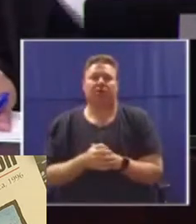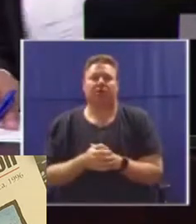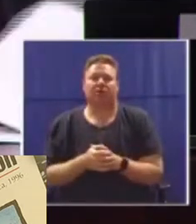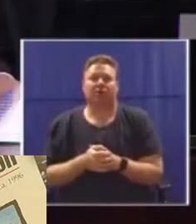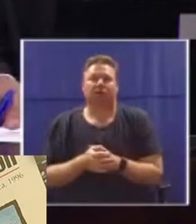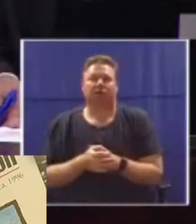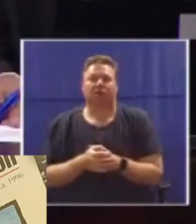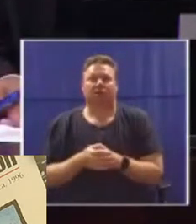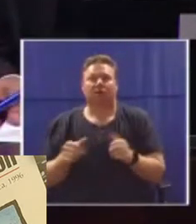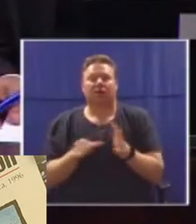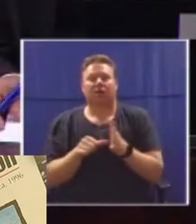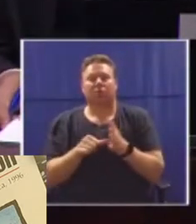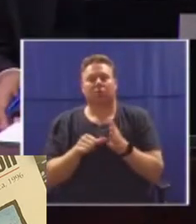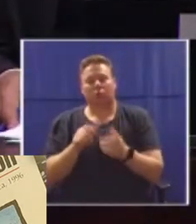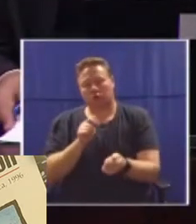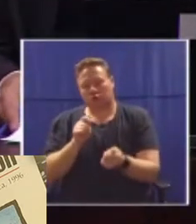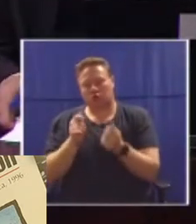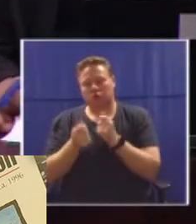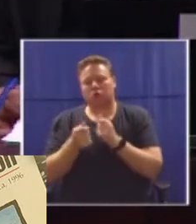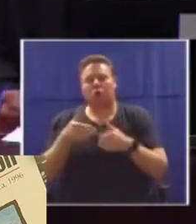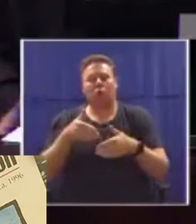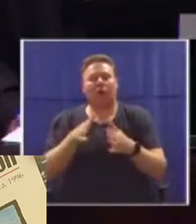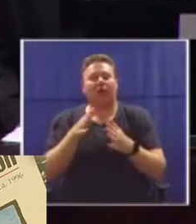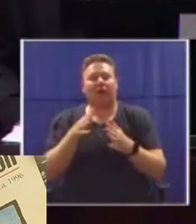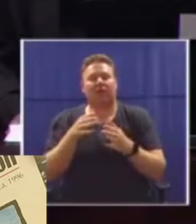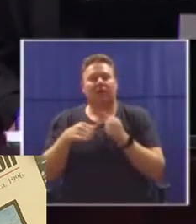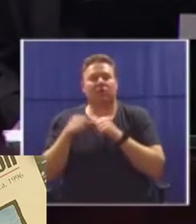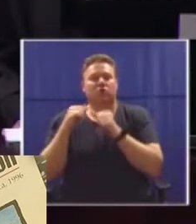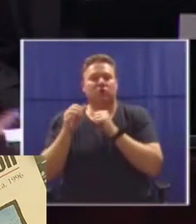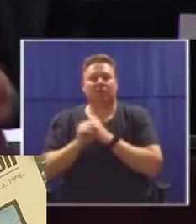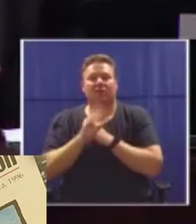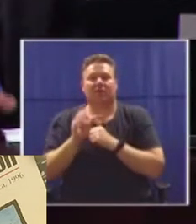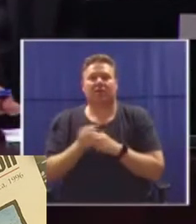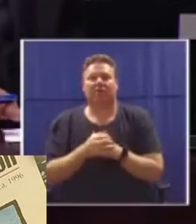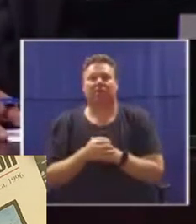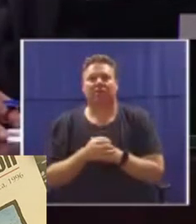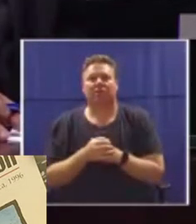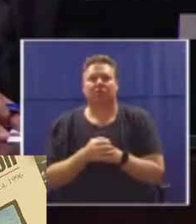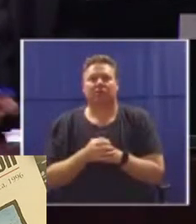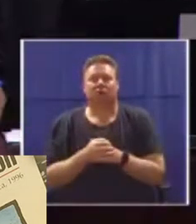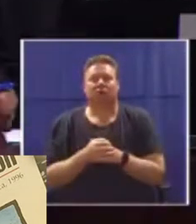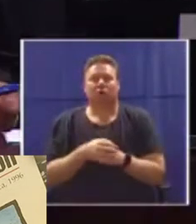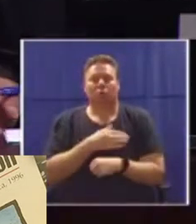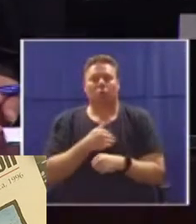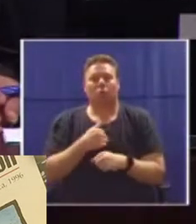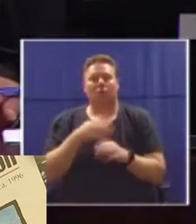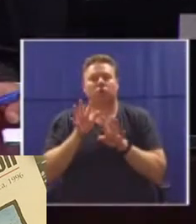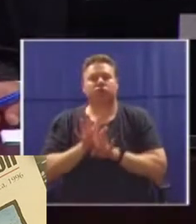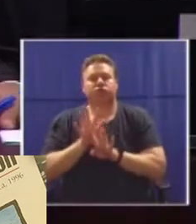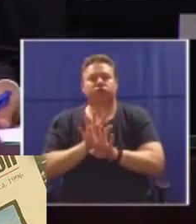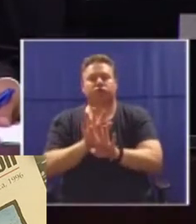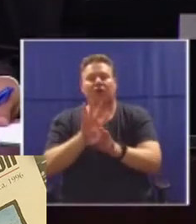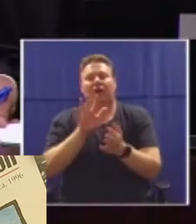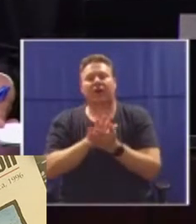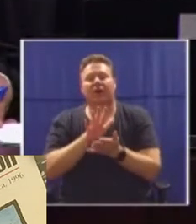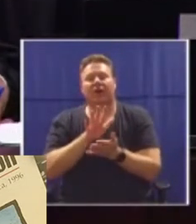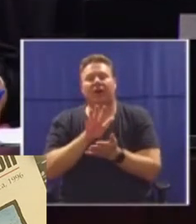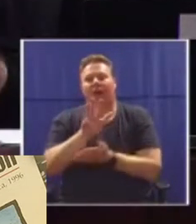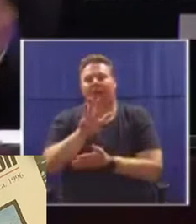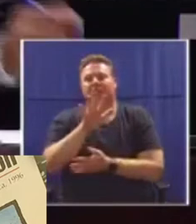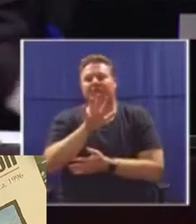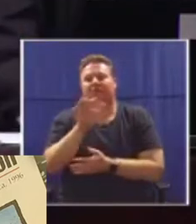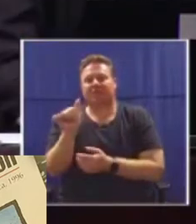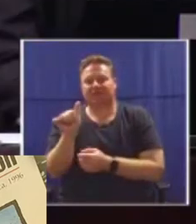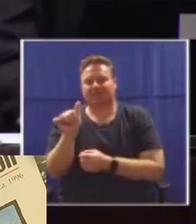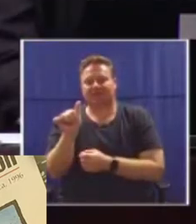important turning point in history of women in South Africa is when Women's March of 9 August 1956, where women of various